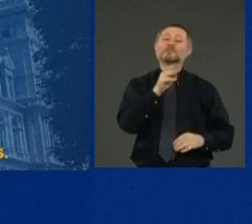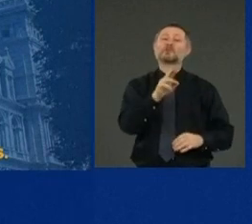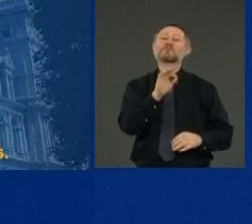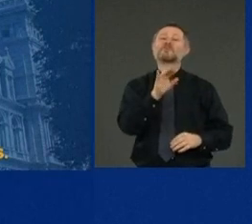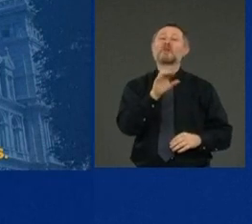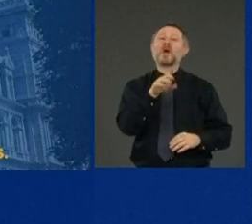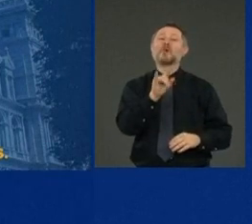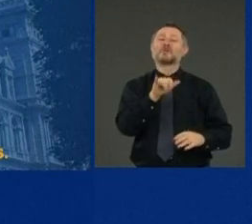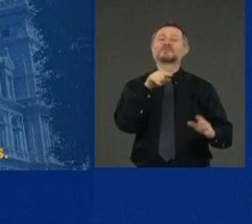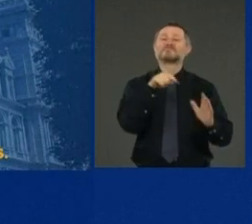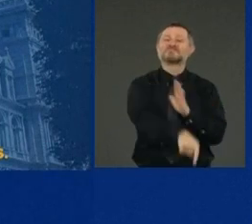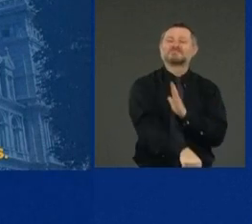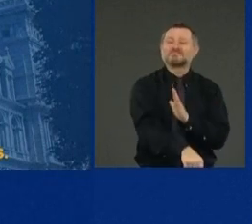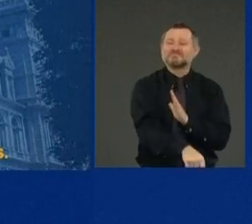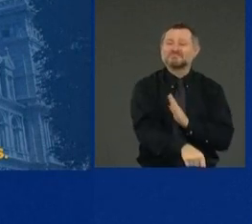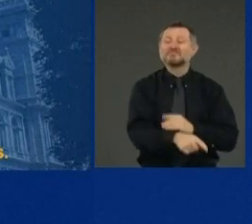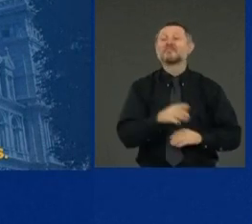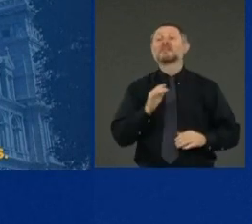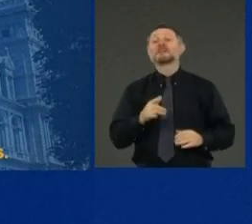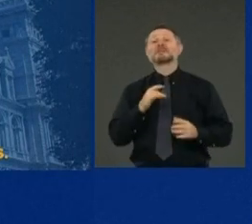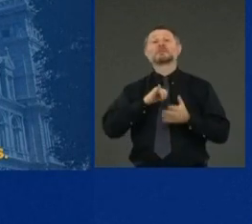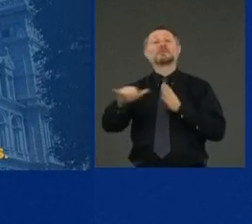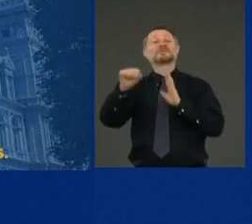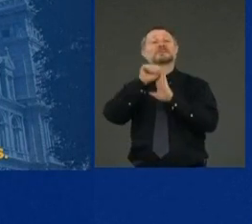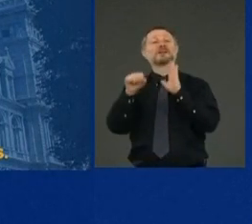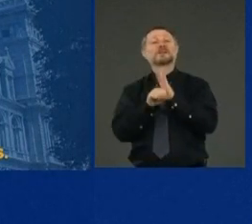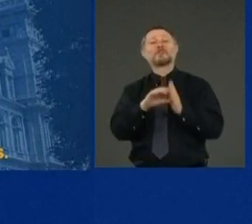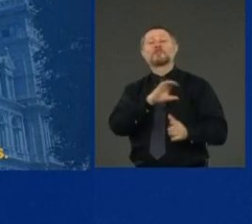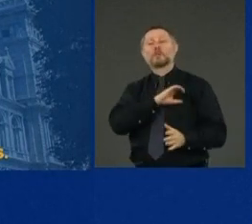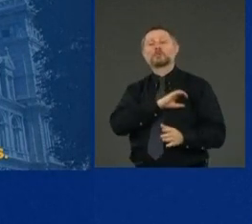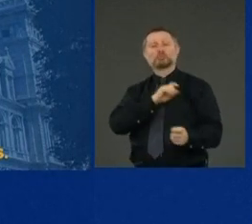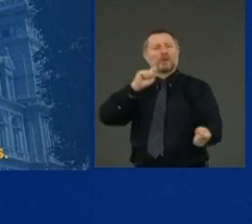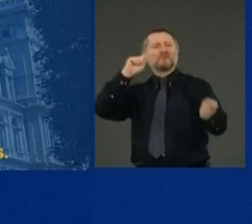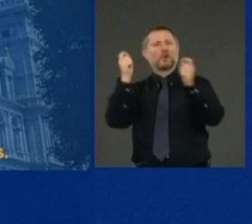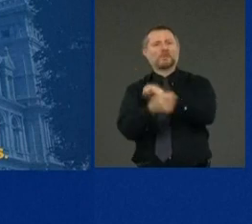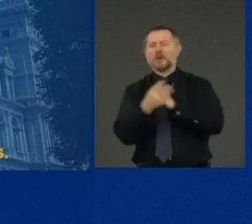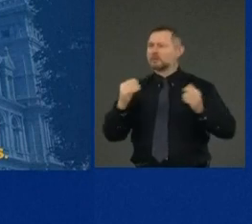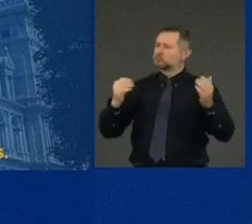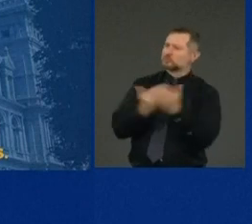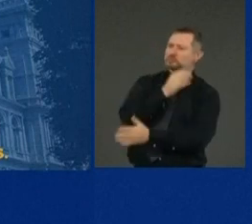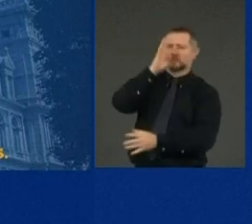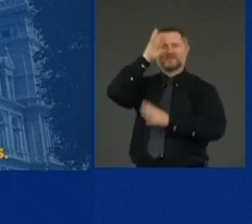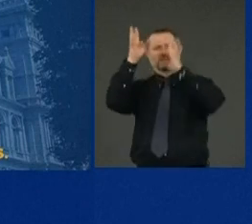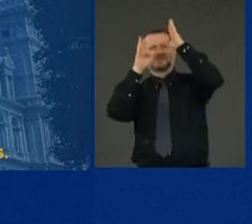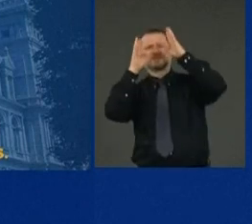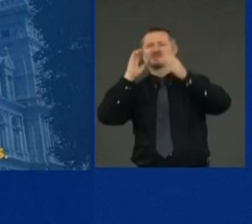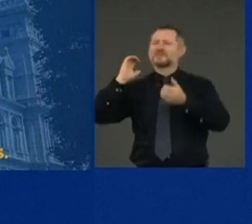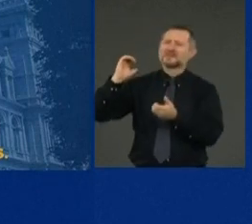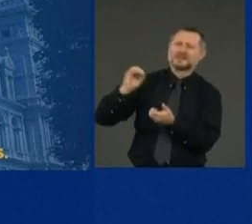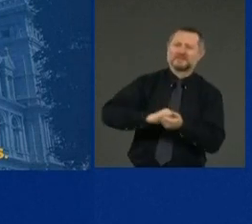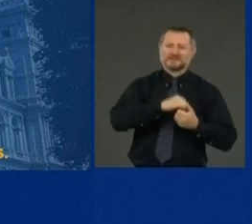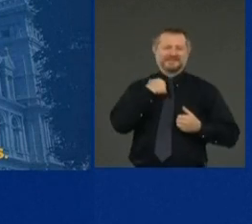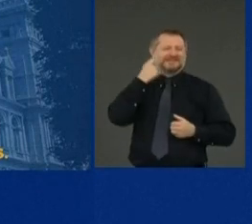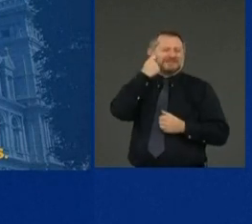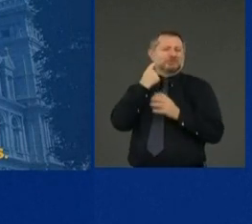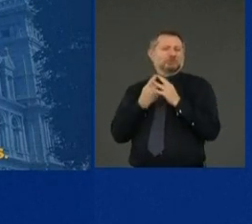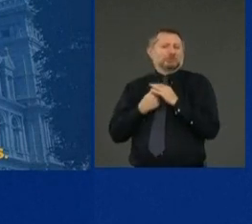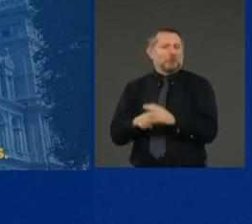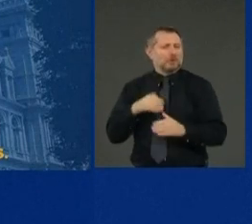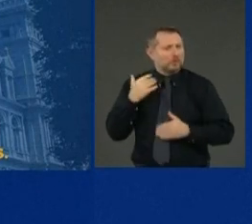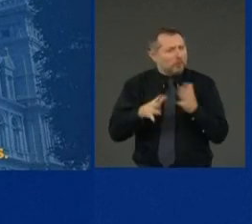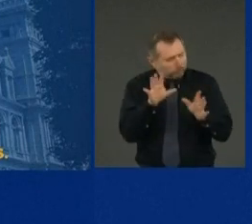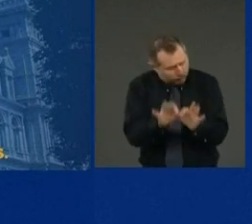The New York State Police Reform and Reinvention Collaborative, this is just starting, and it's going to be very important, and I think it's going to